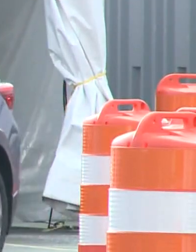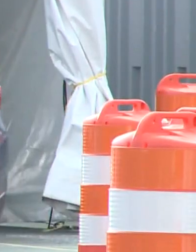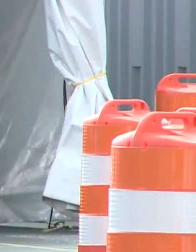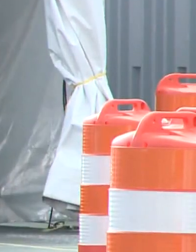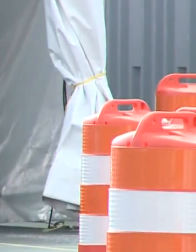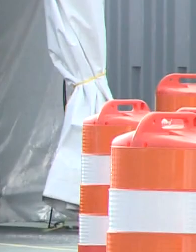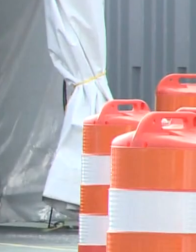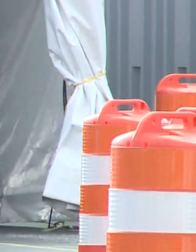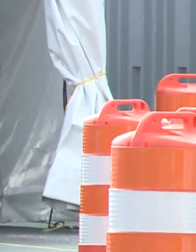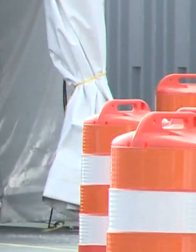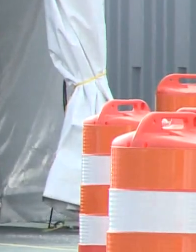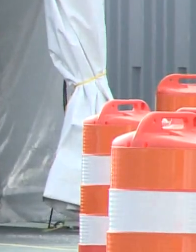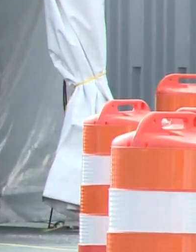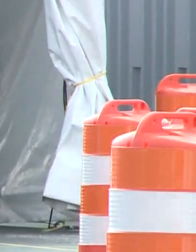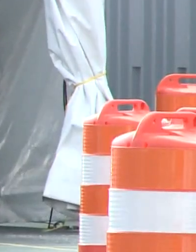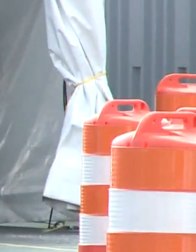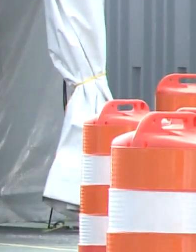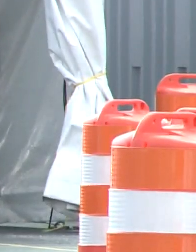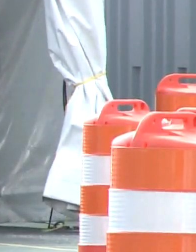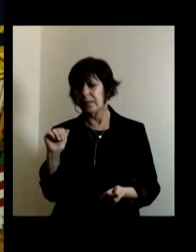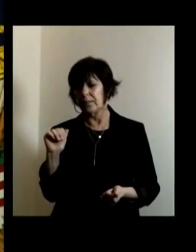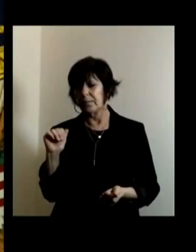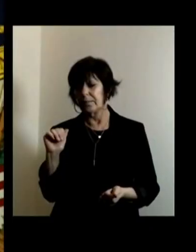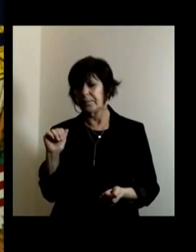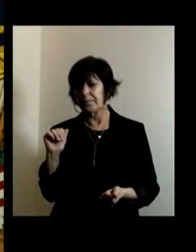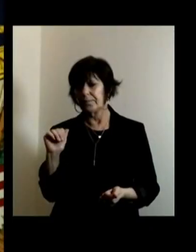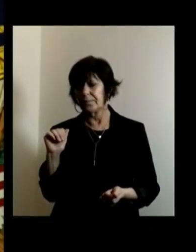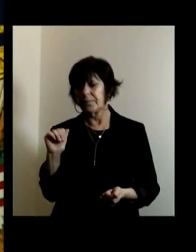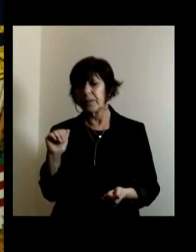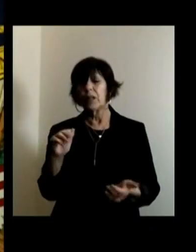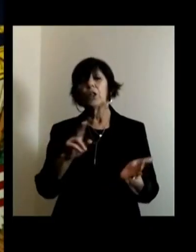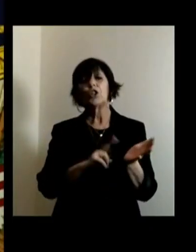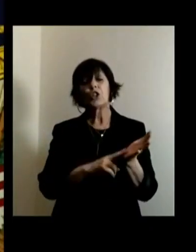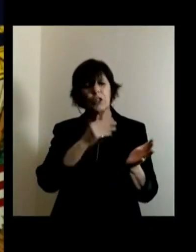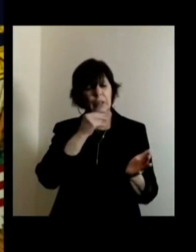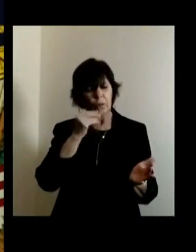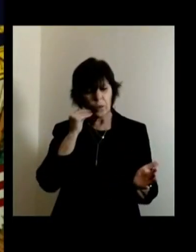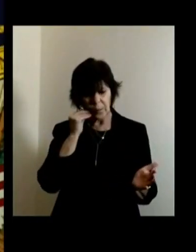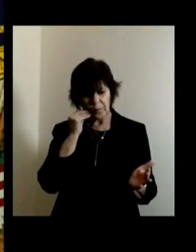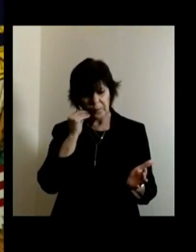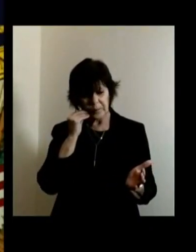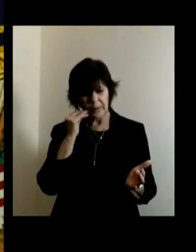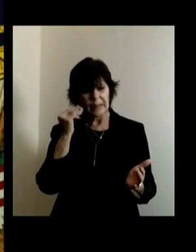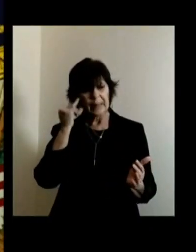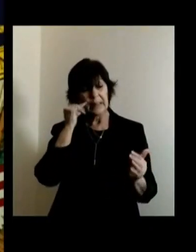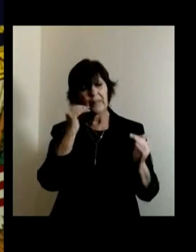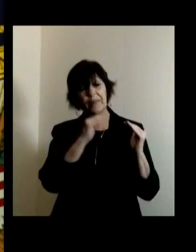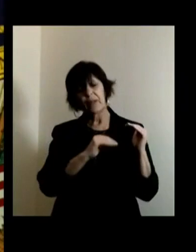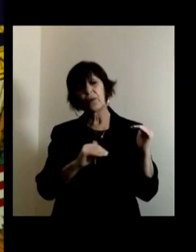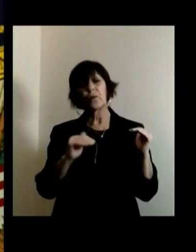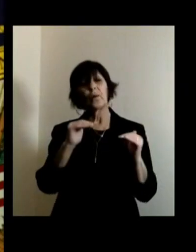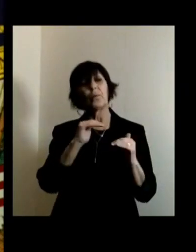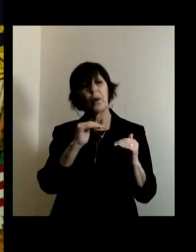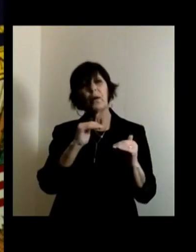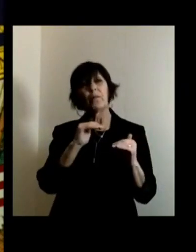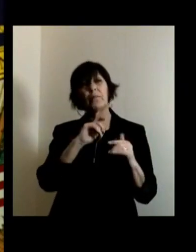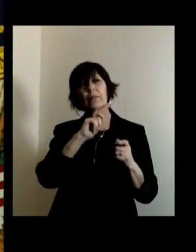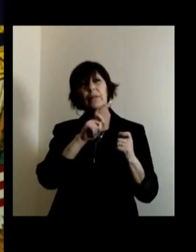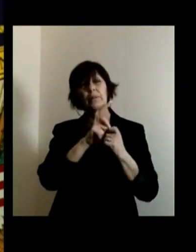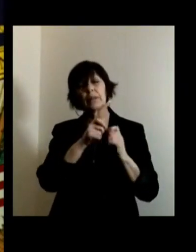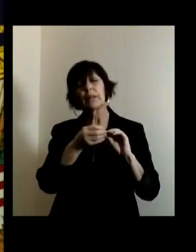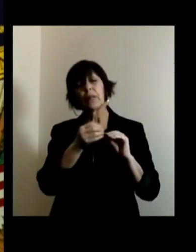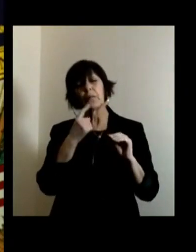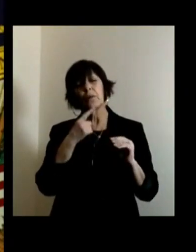without revealing personal information. When it comes to nursing homes, if they go above a certain data point, we will release that. I